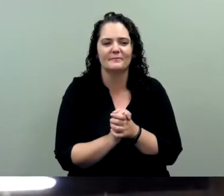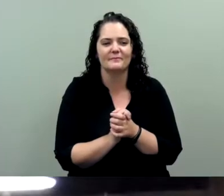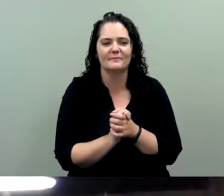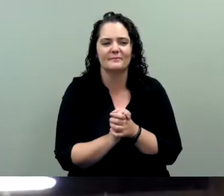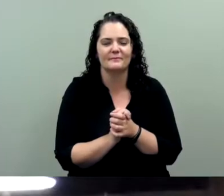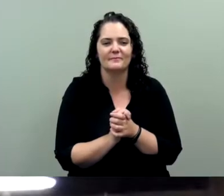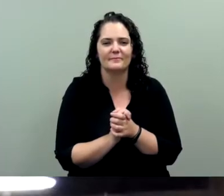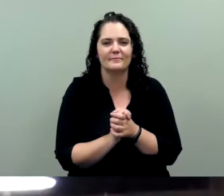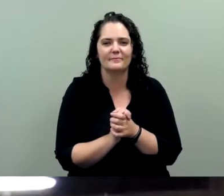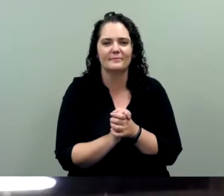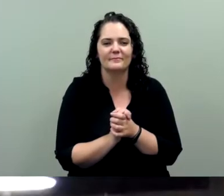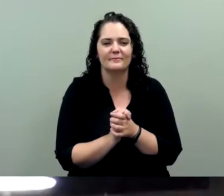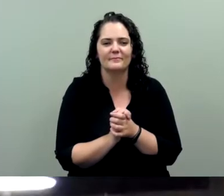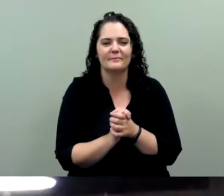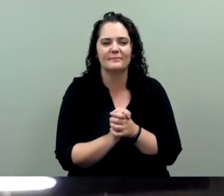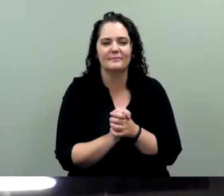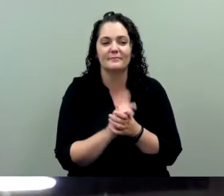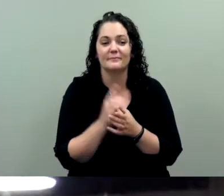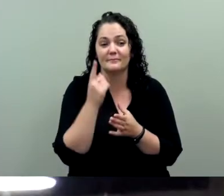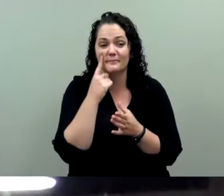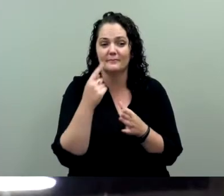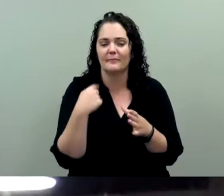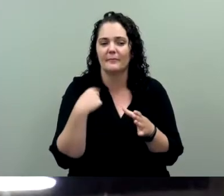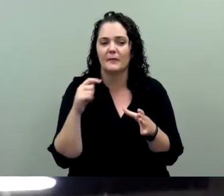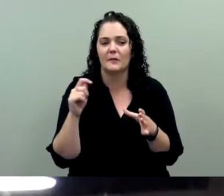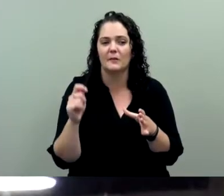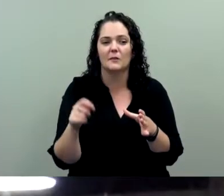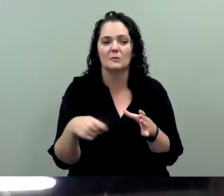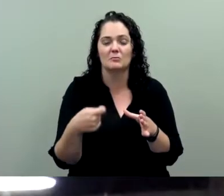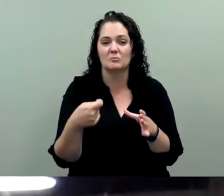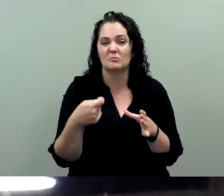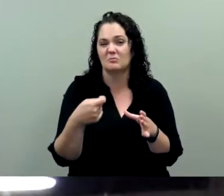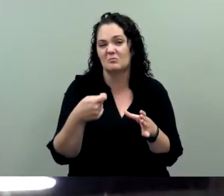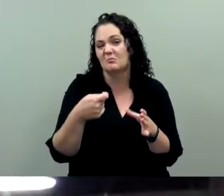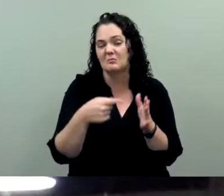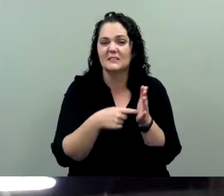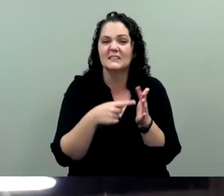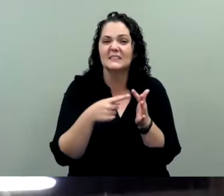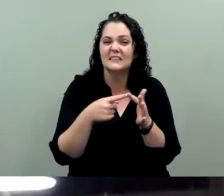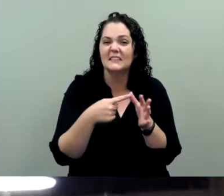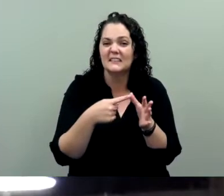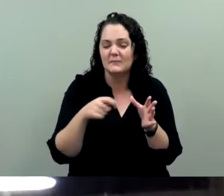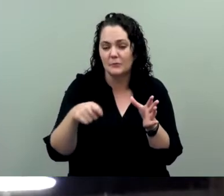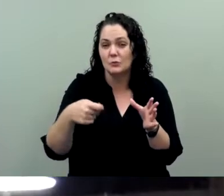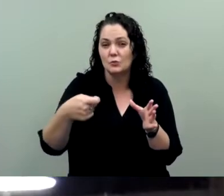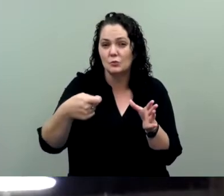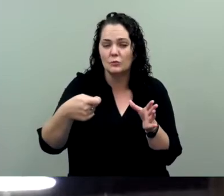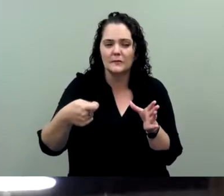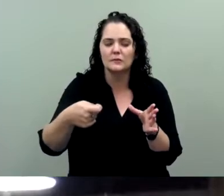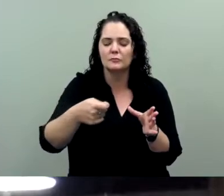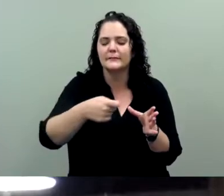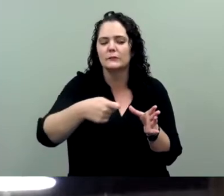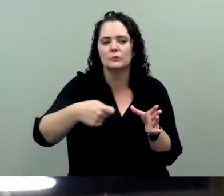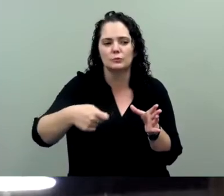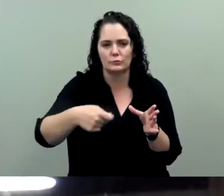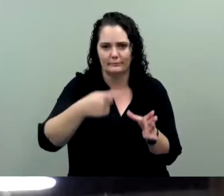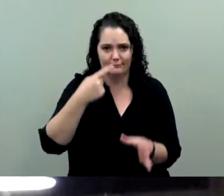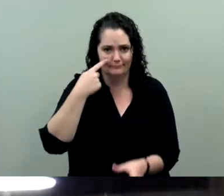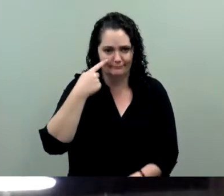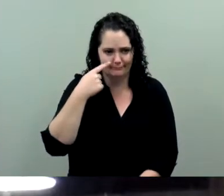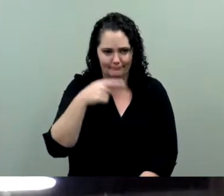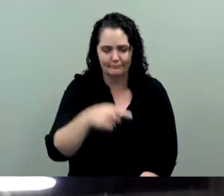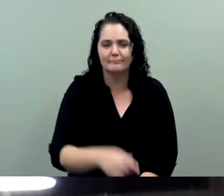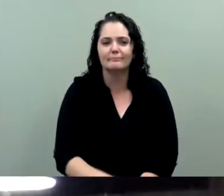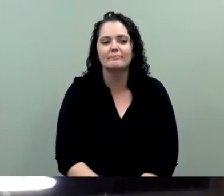my little bicarb soda, and I'm just going to take about a teaspoon there, and I'm just going to sprinkle that into